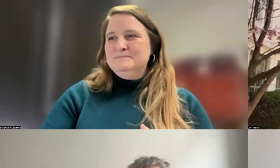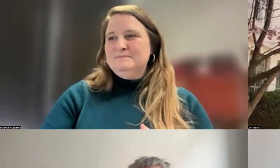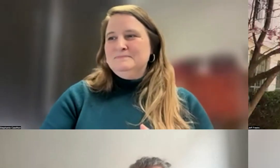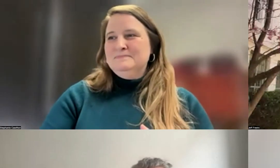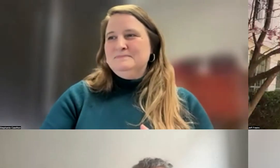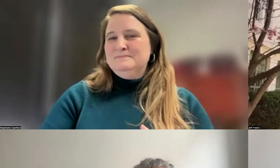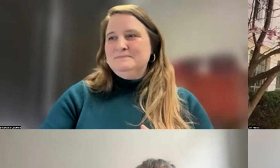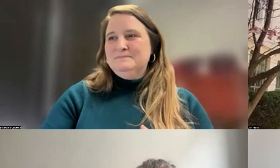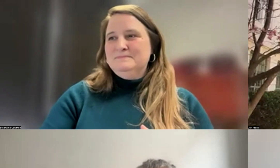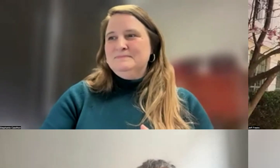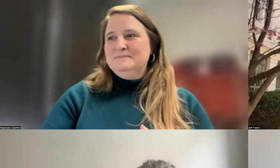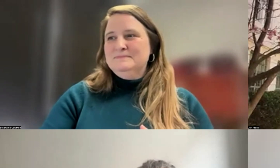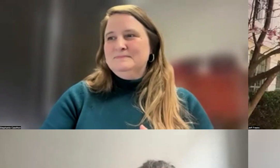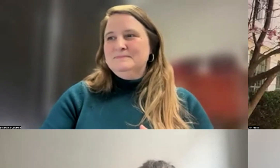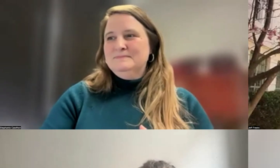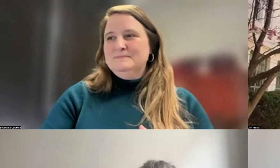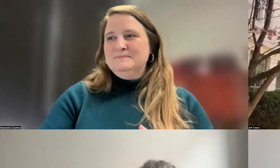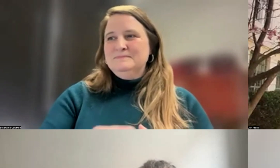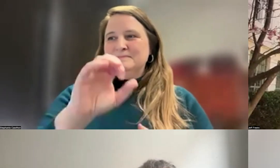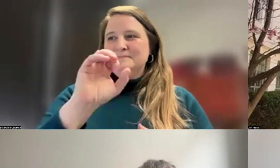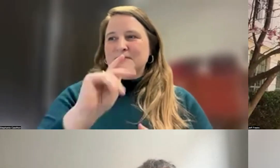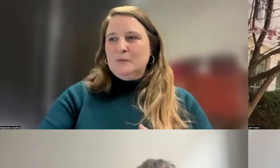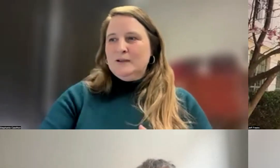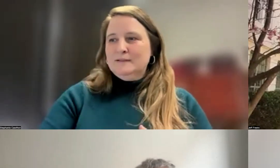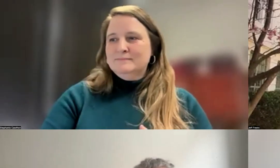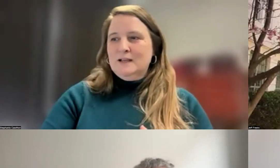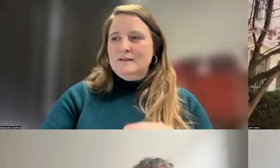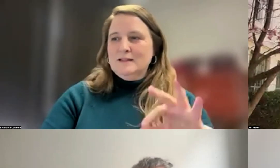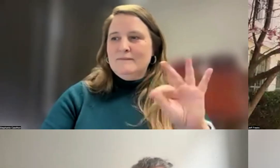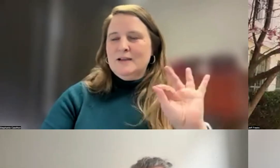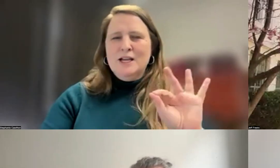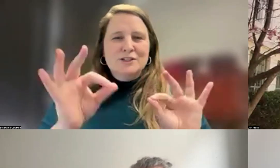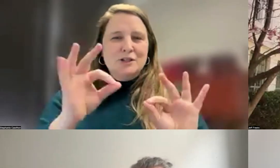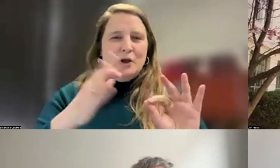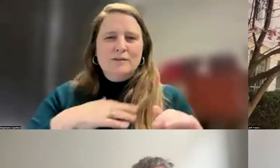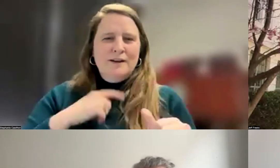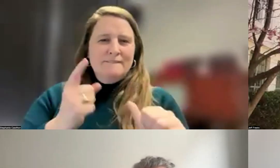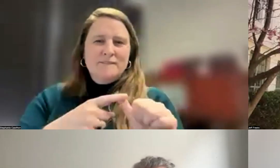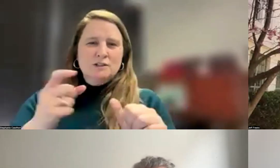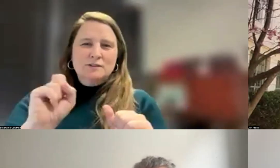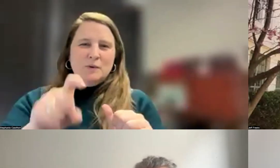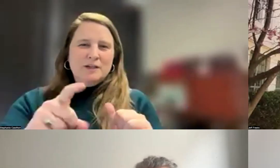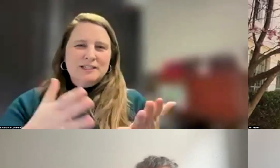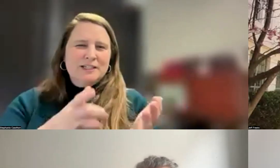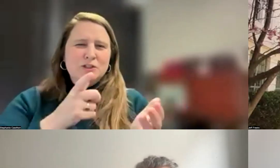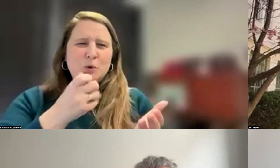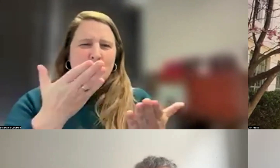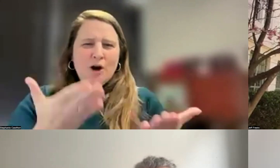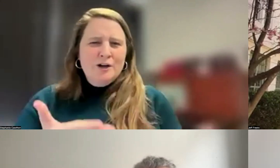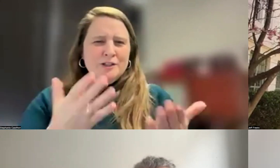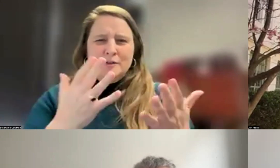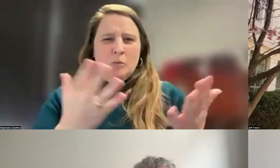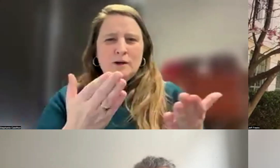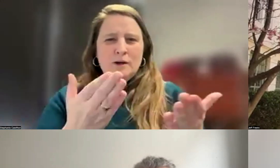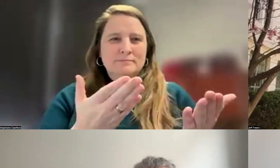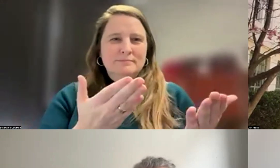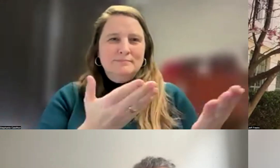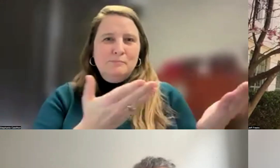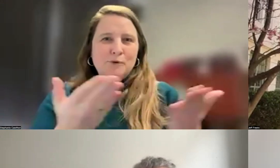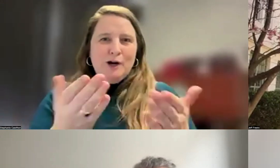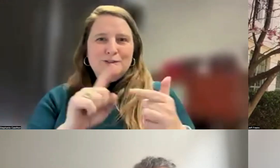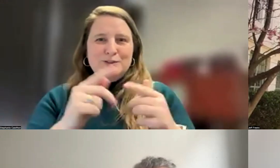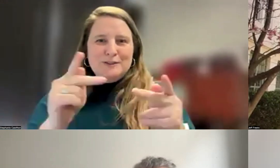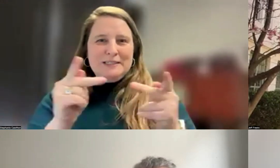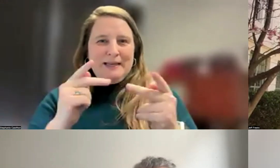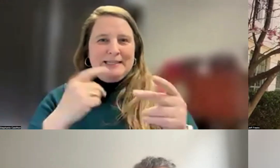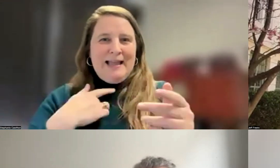today. We know how it started. Let's see how it's going. All right. So the first question is, who